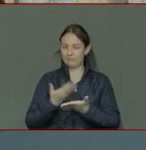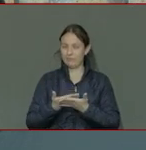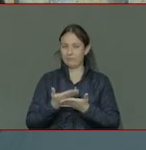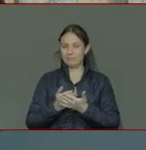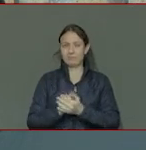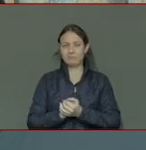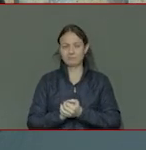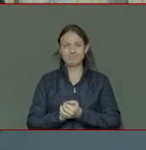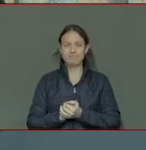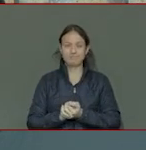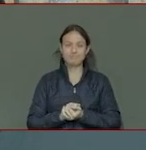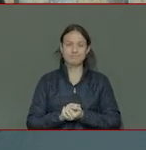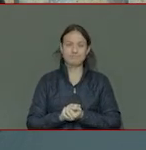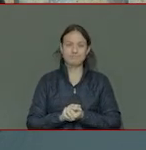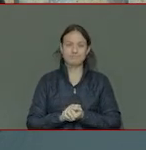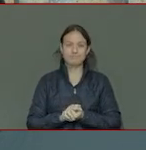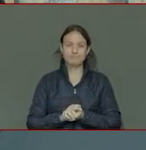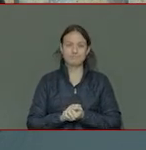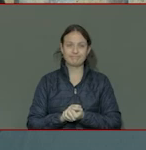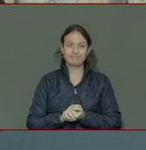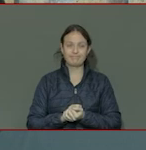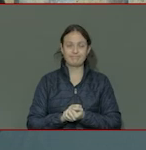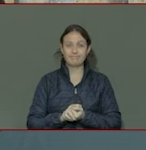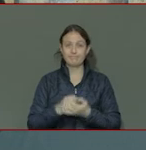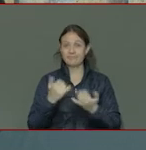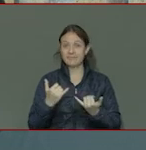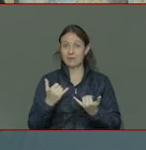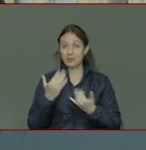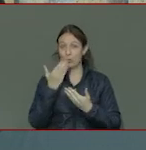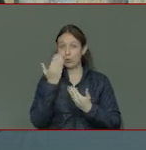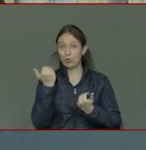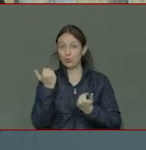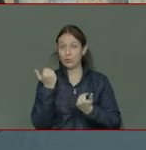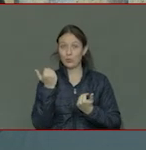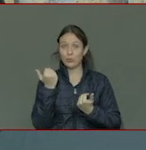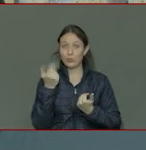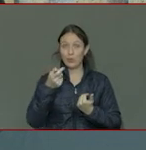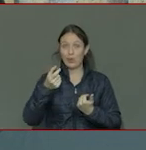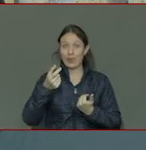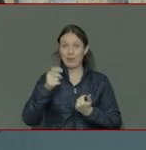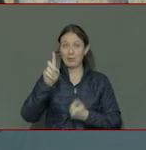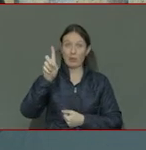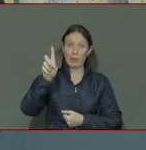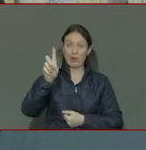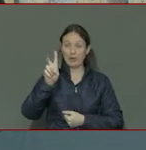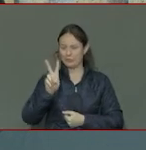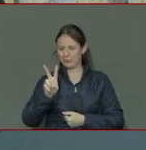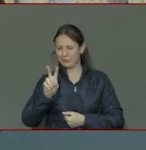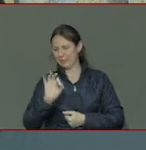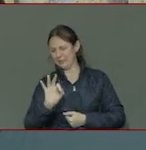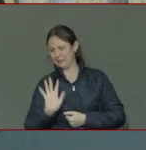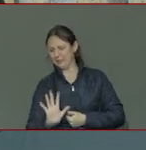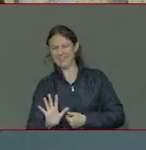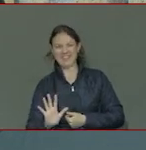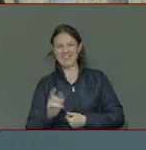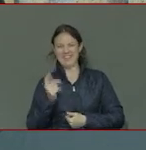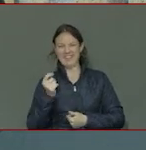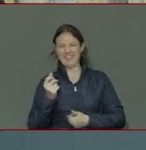the calculations. I don't know why it's not in the order from 1 to up until